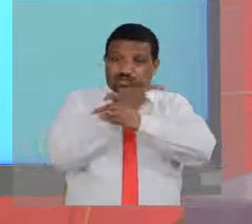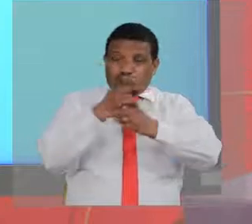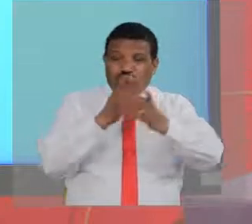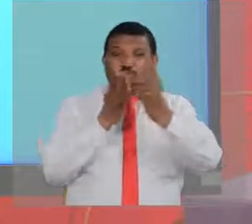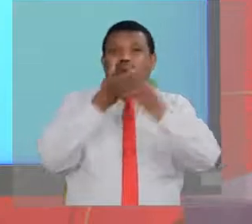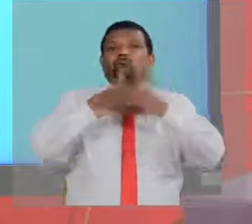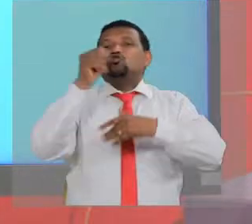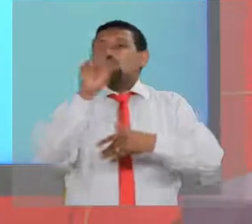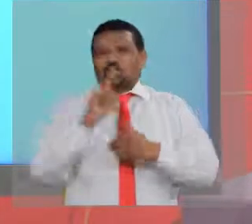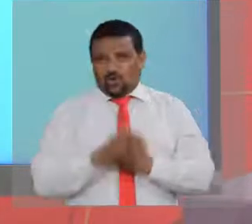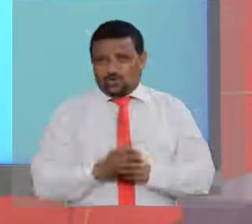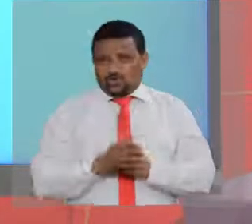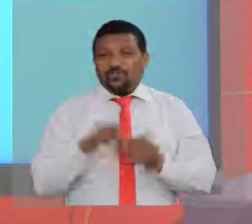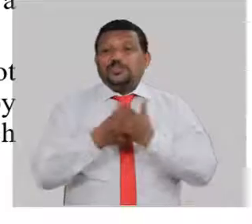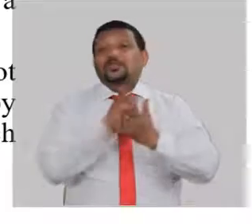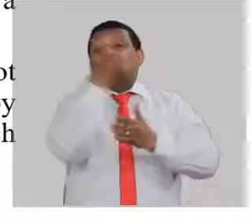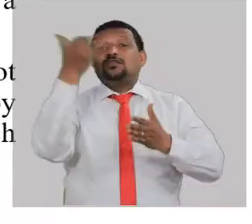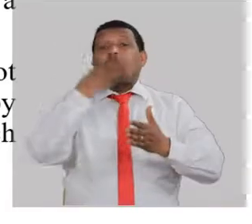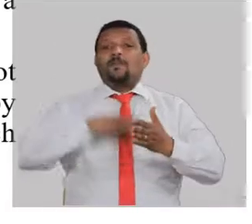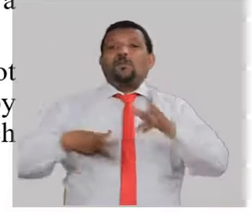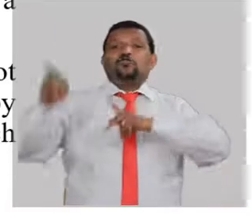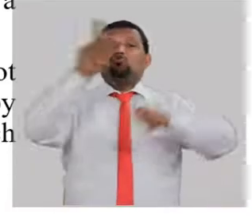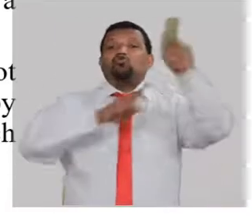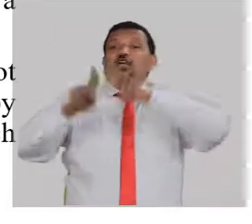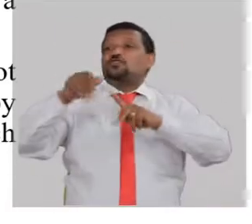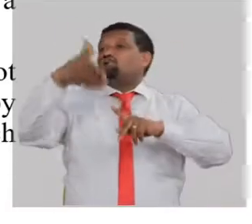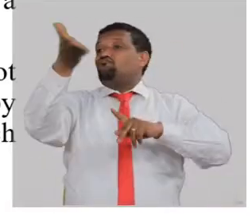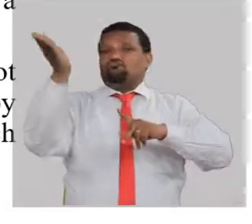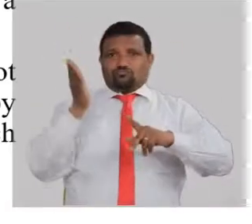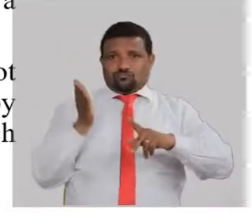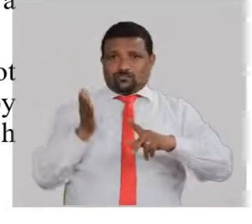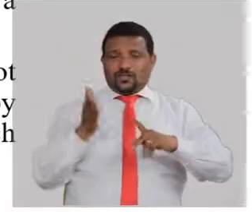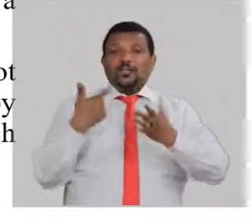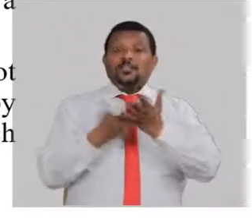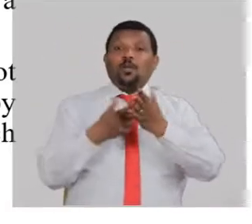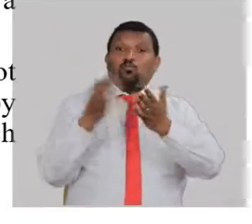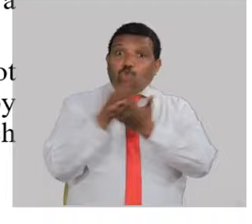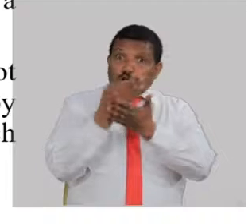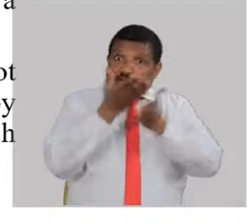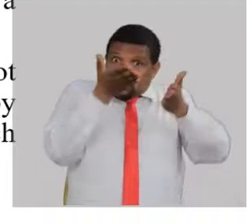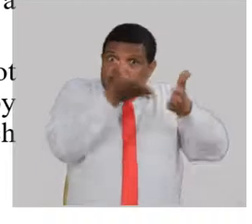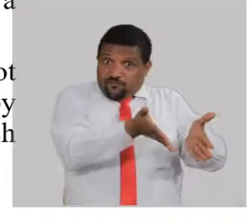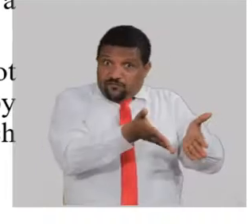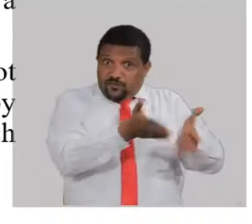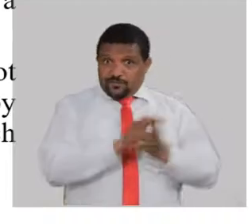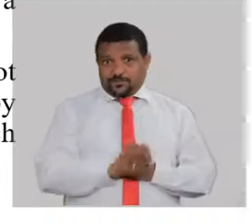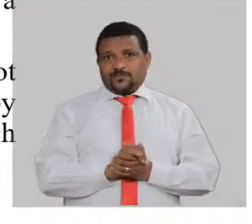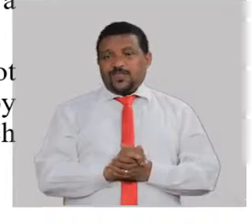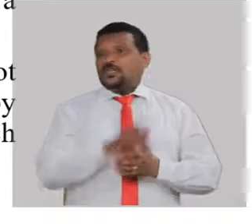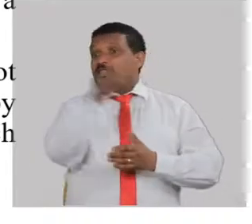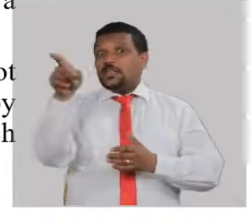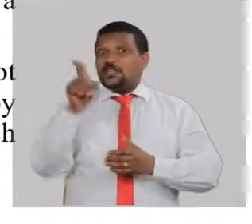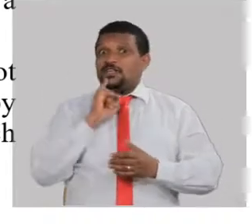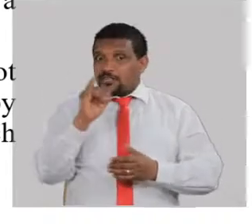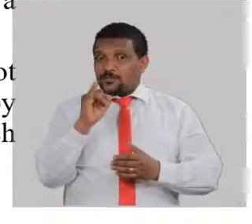but it is incurred by other members of the society. When there is a production, there